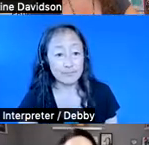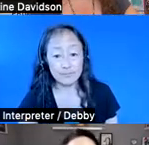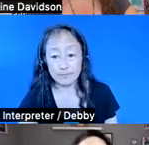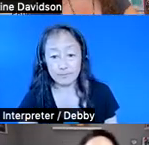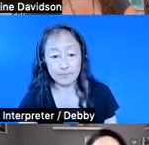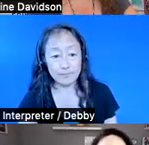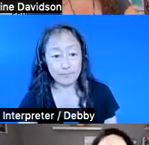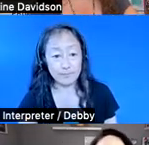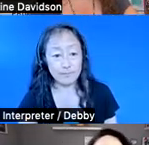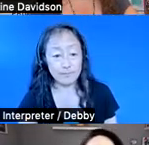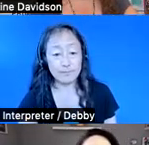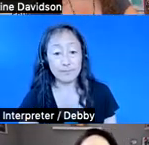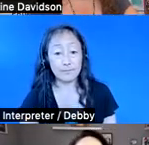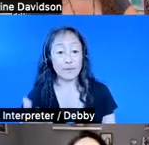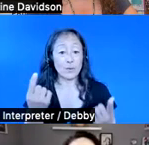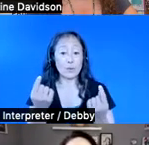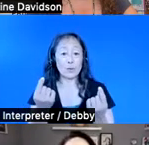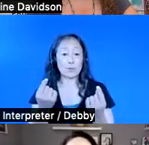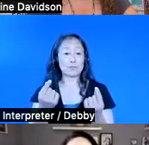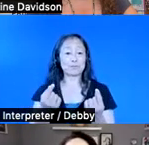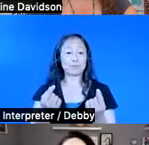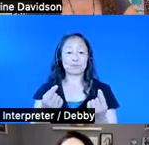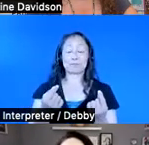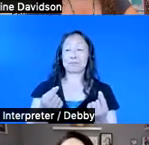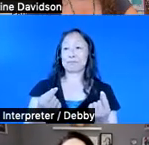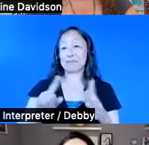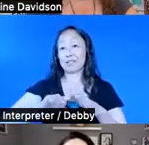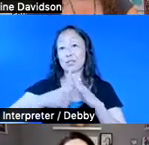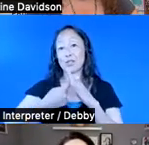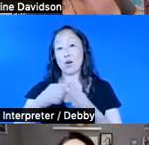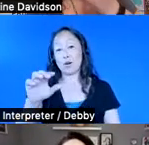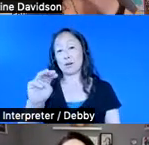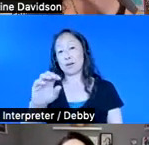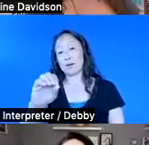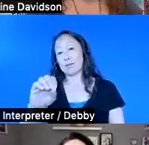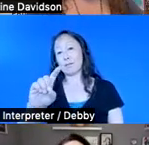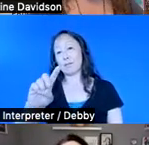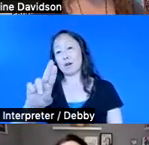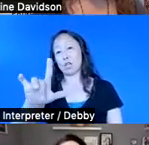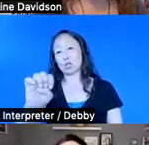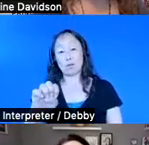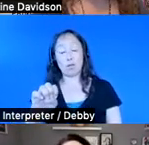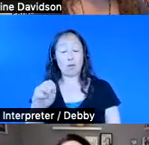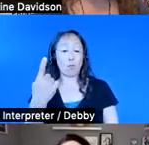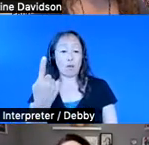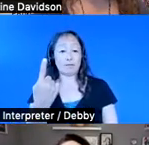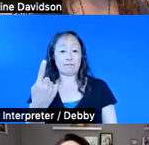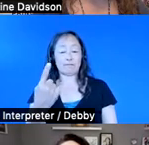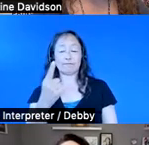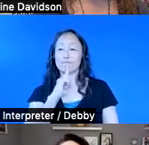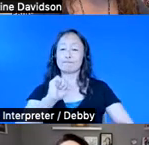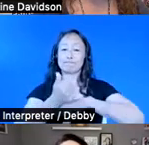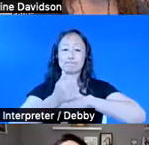So we're just going to start. This is our module 1, just to give us some groundwork,